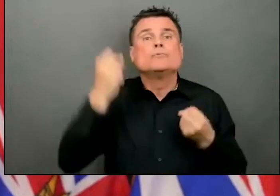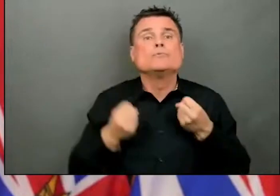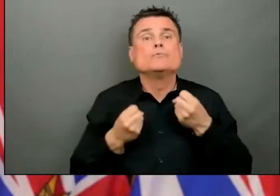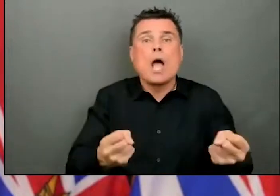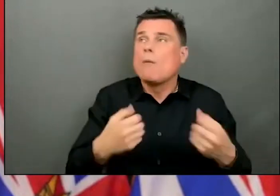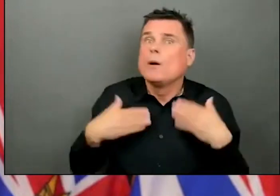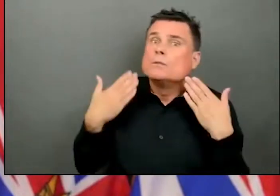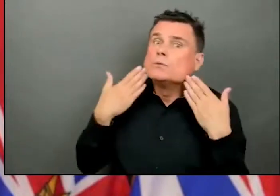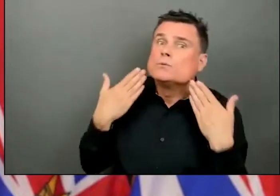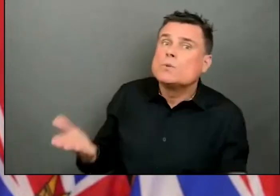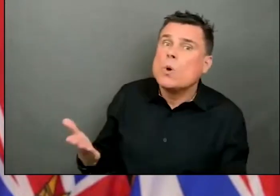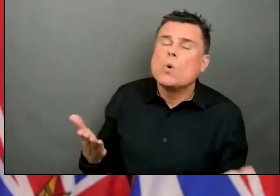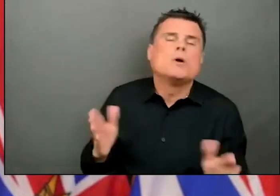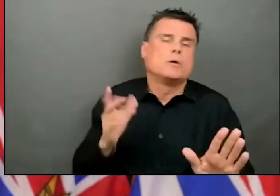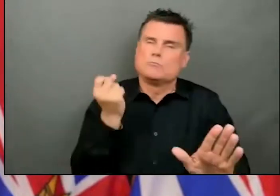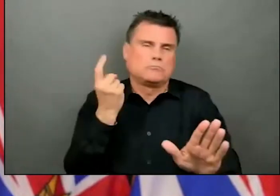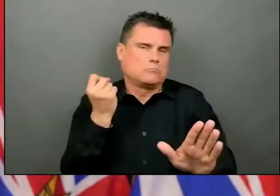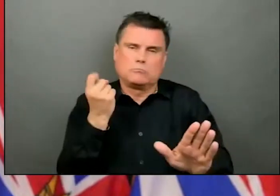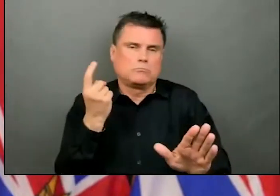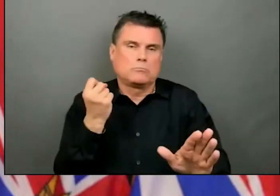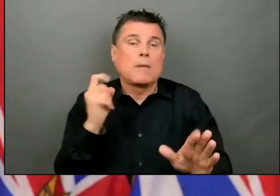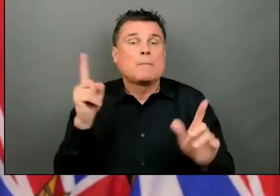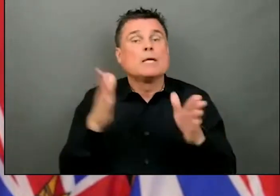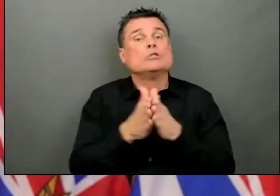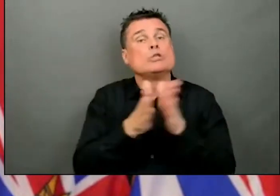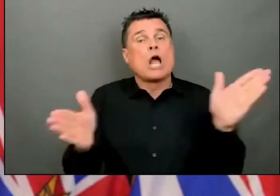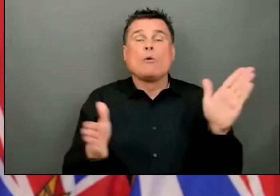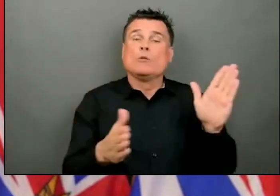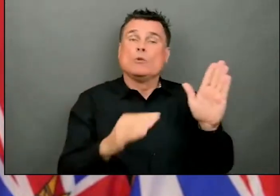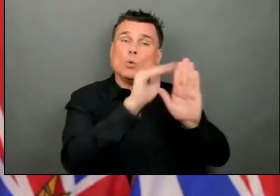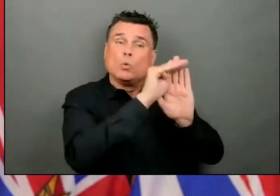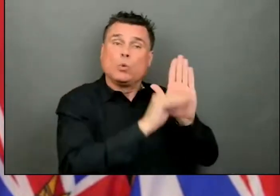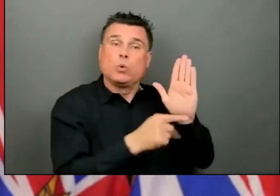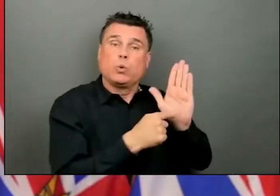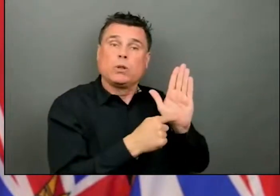Next question is from Rob Shaw, Check News.